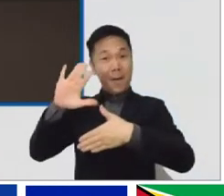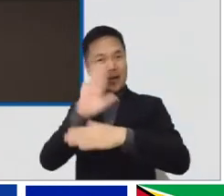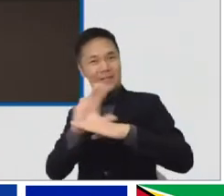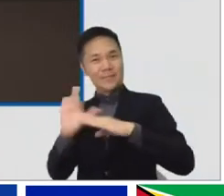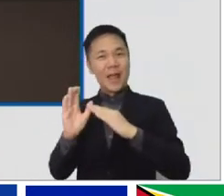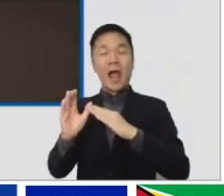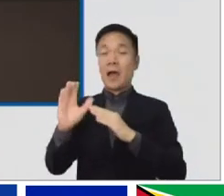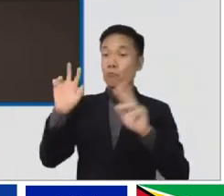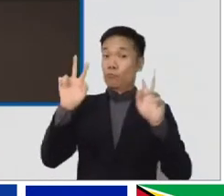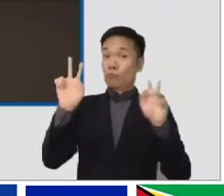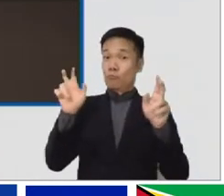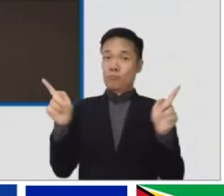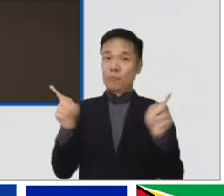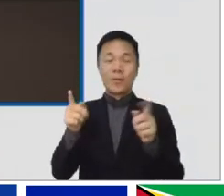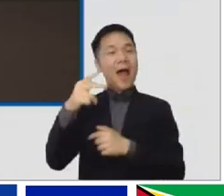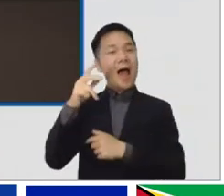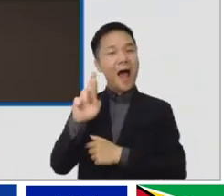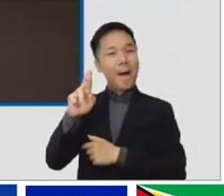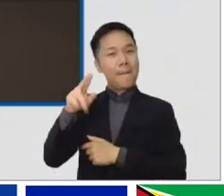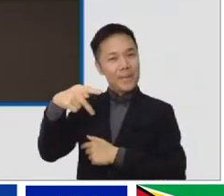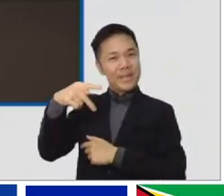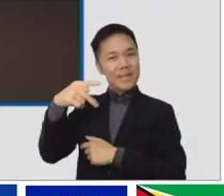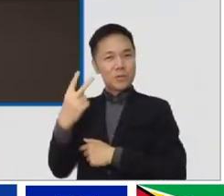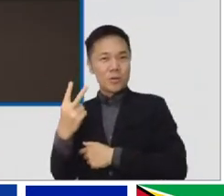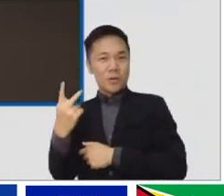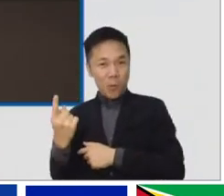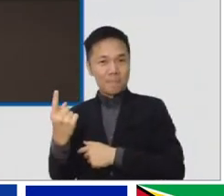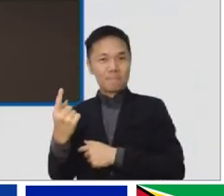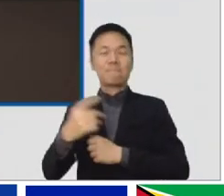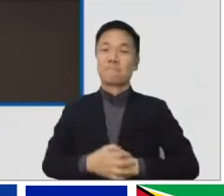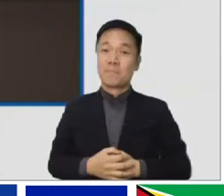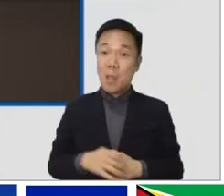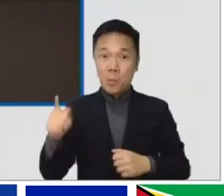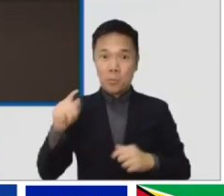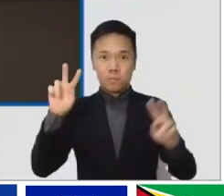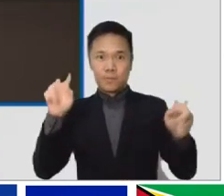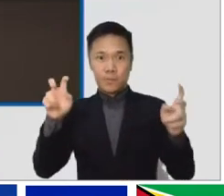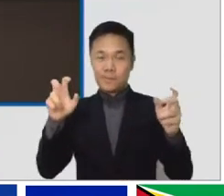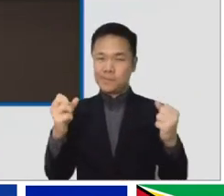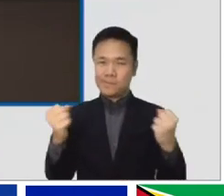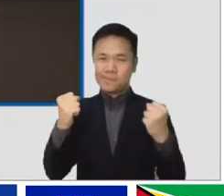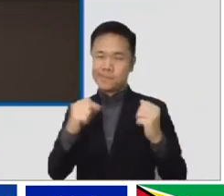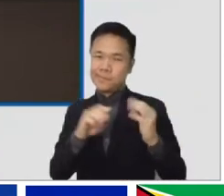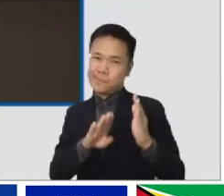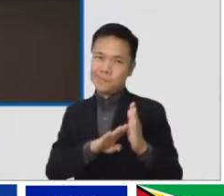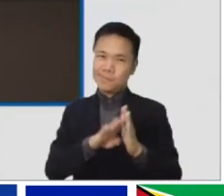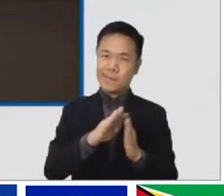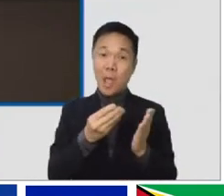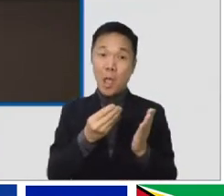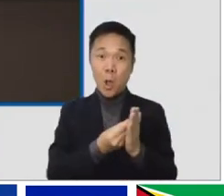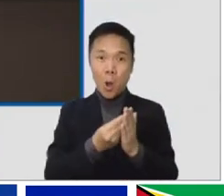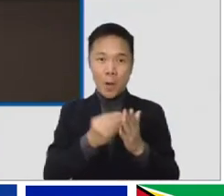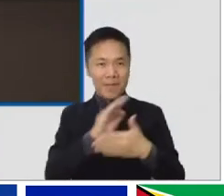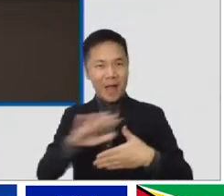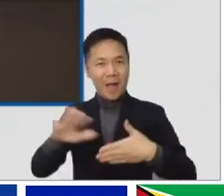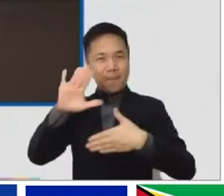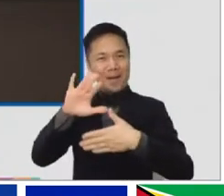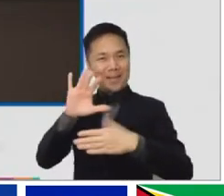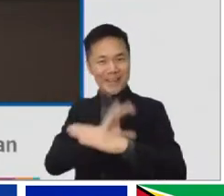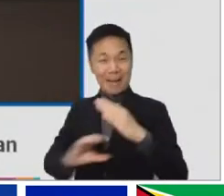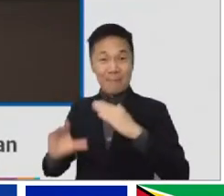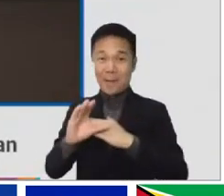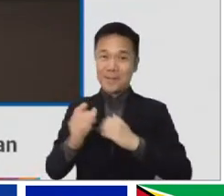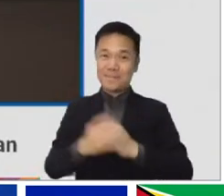theme, building resilient economies in the Americas and the Caribbean. We are coming to you live from downtown